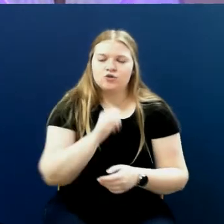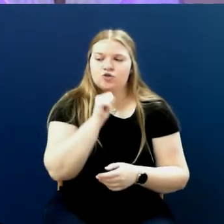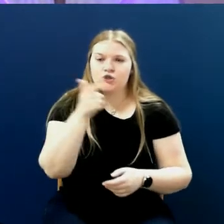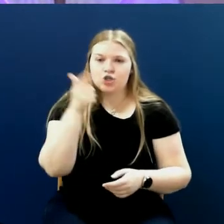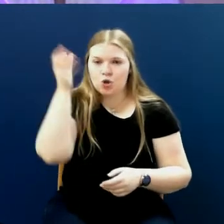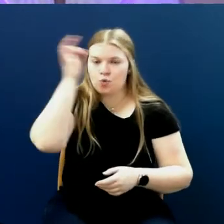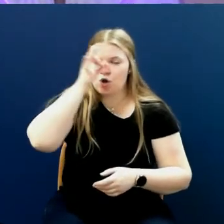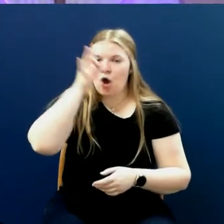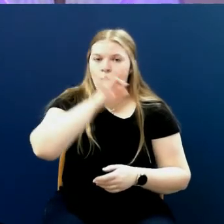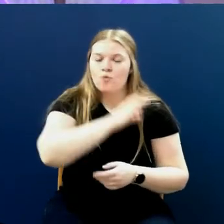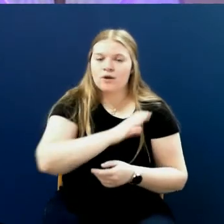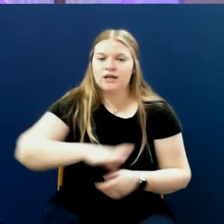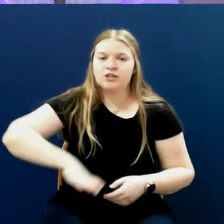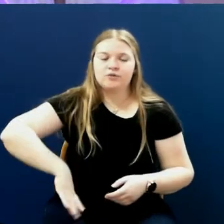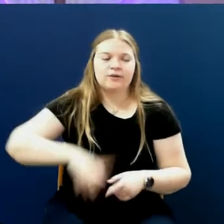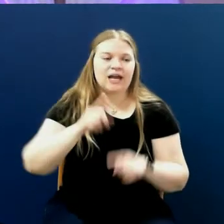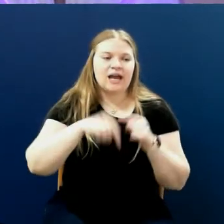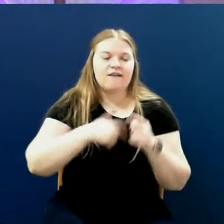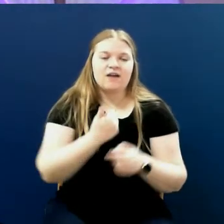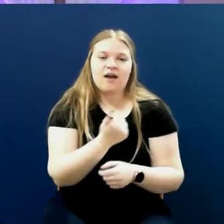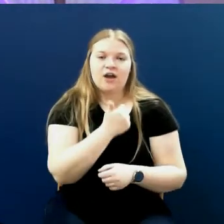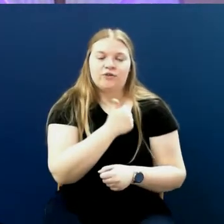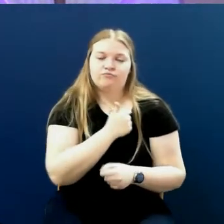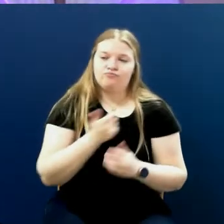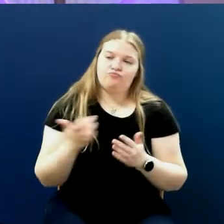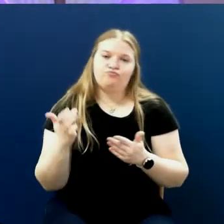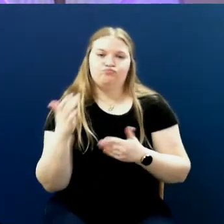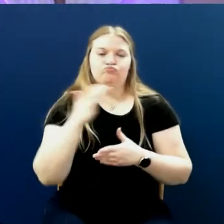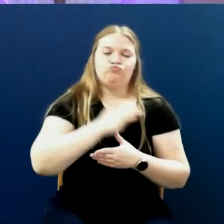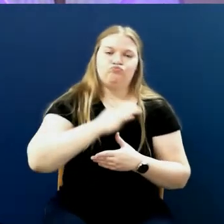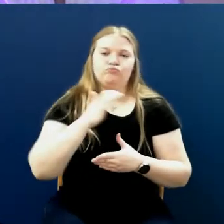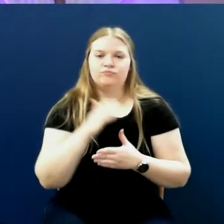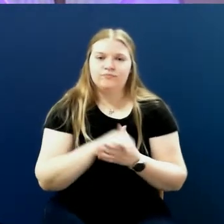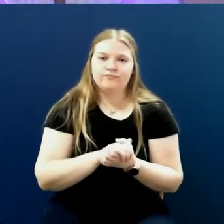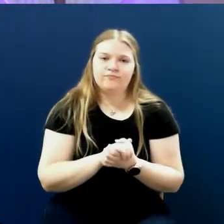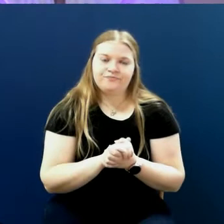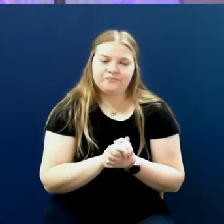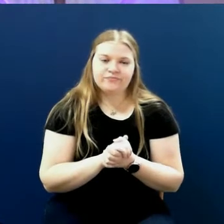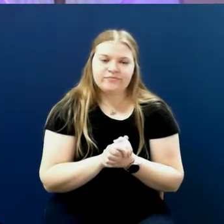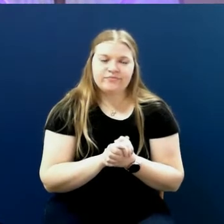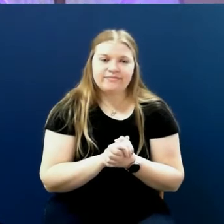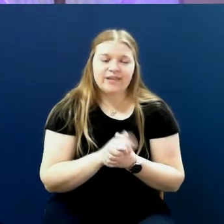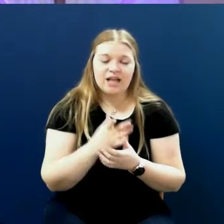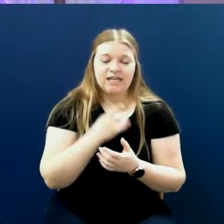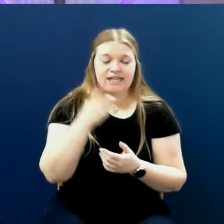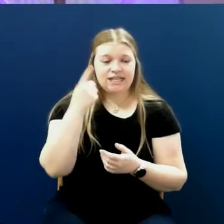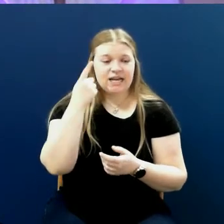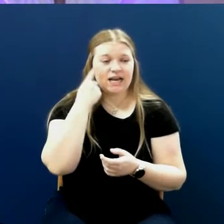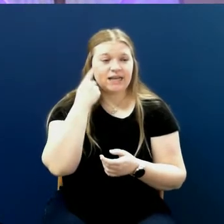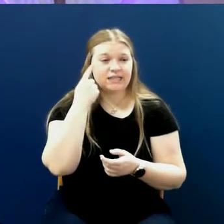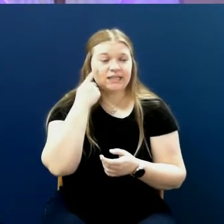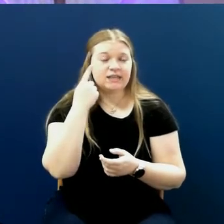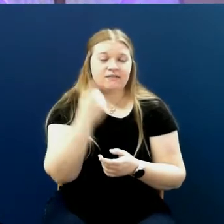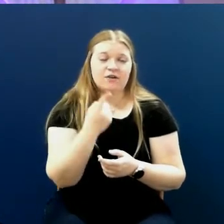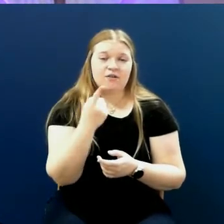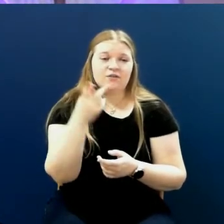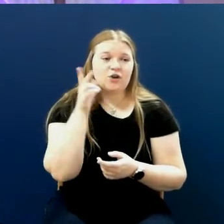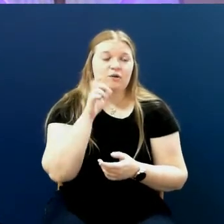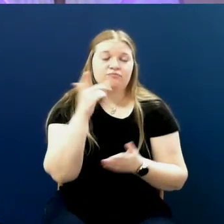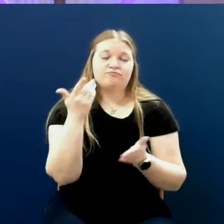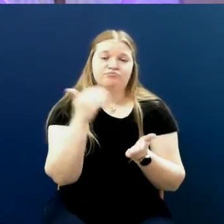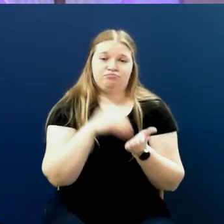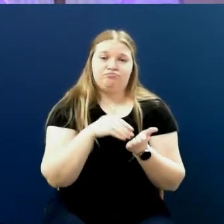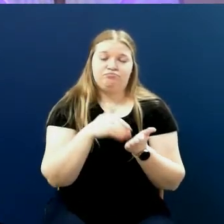are not allowed to have an attitude of superiority. I like this idea that I've heard many times